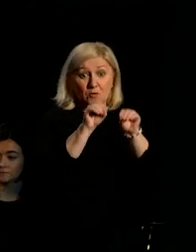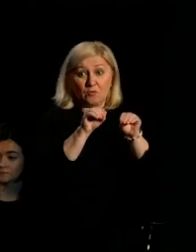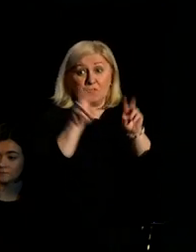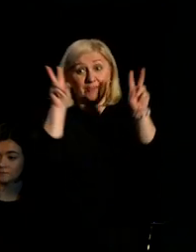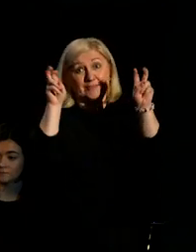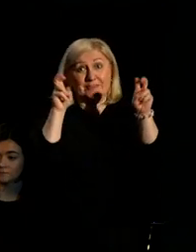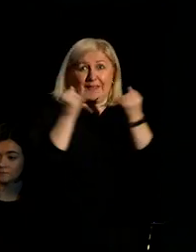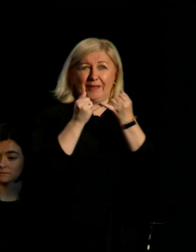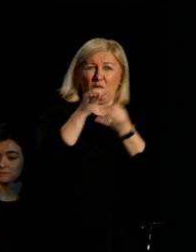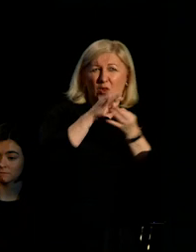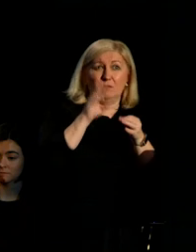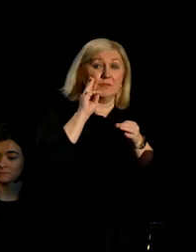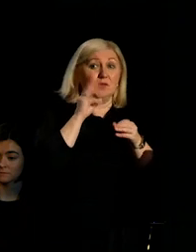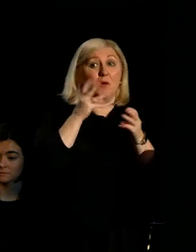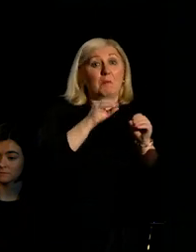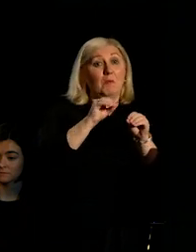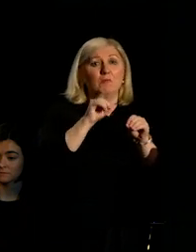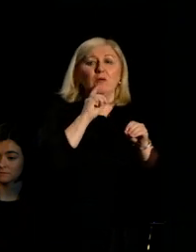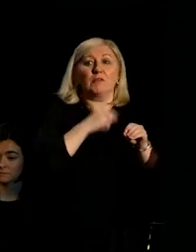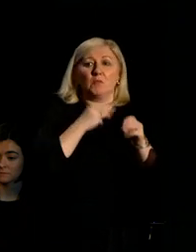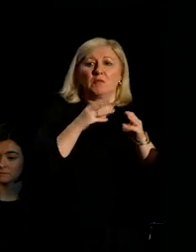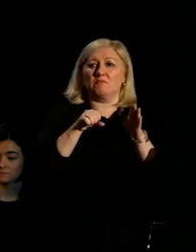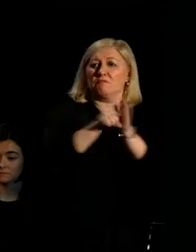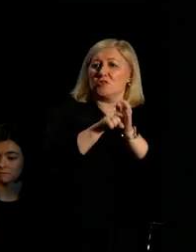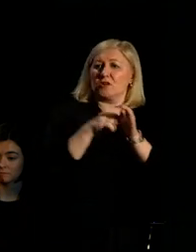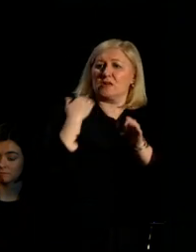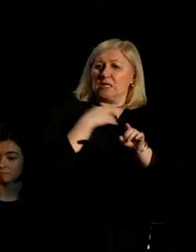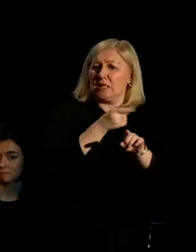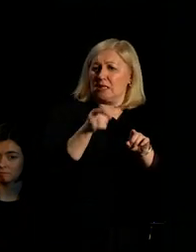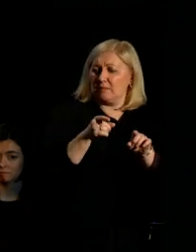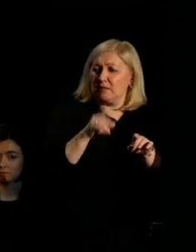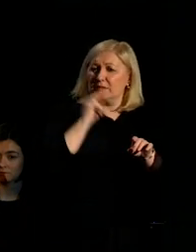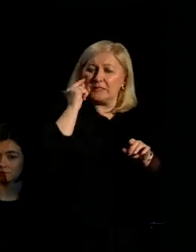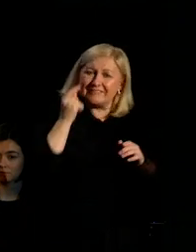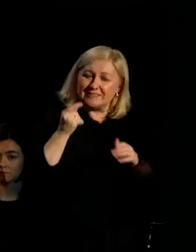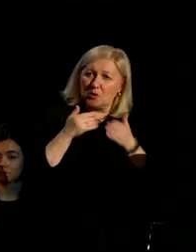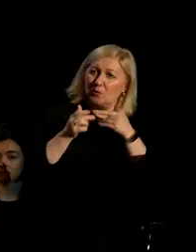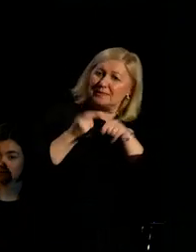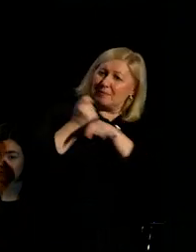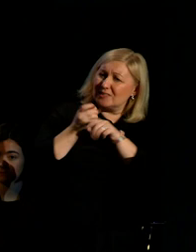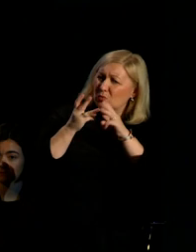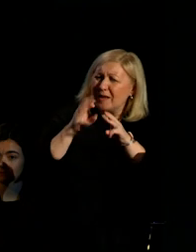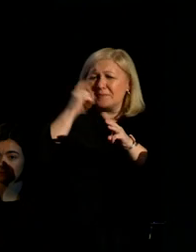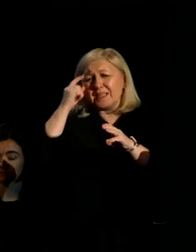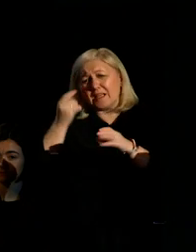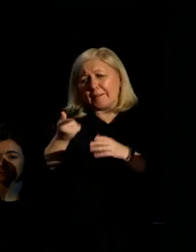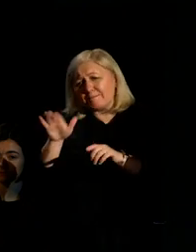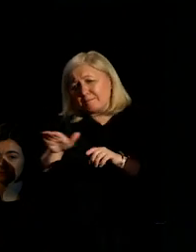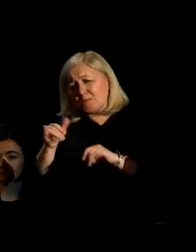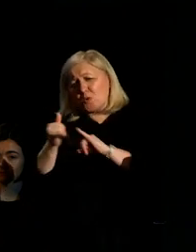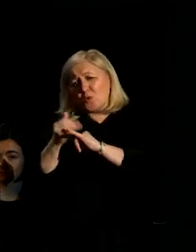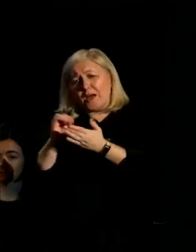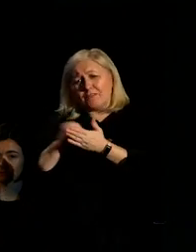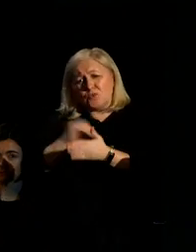was necessary, one that would produce little residue and spare those operating the killing sites